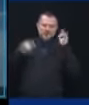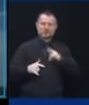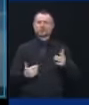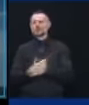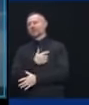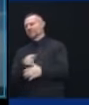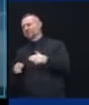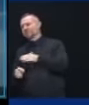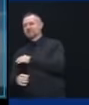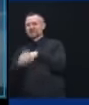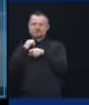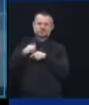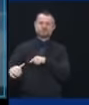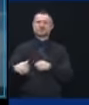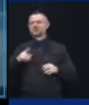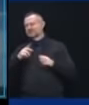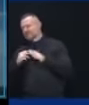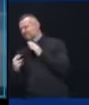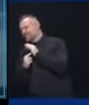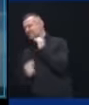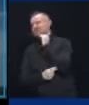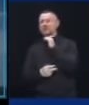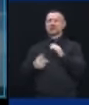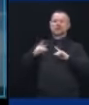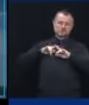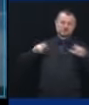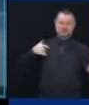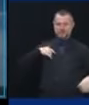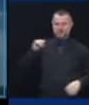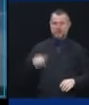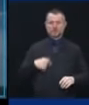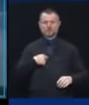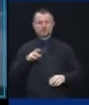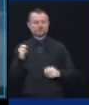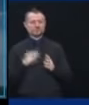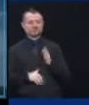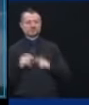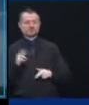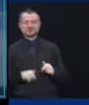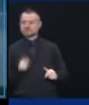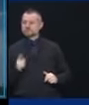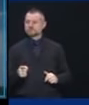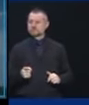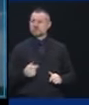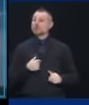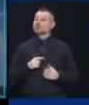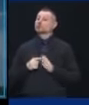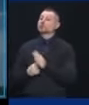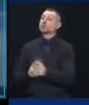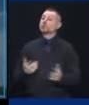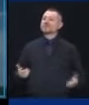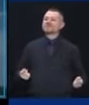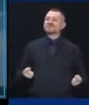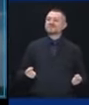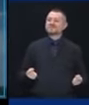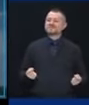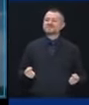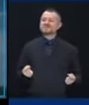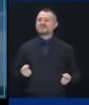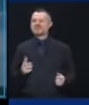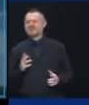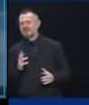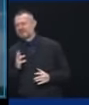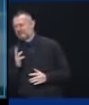show progress. That's our rebuilding program. And show the most dramatic transformation